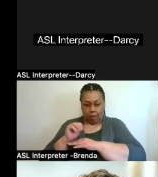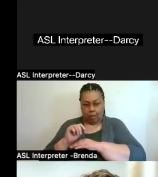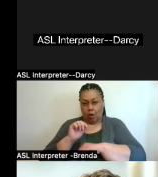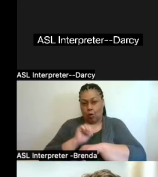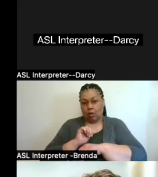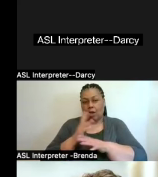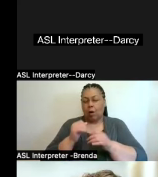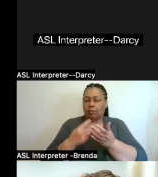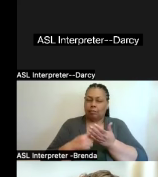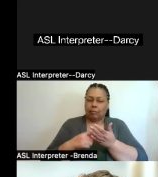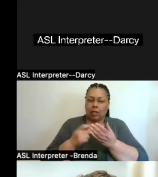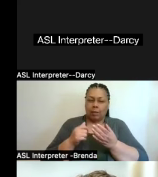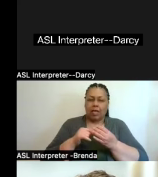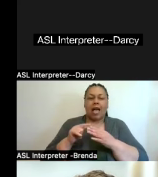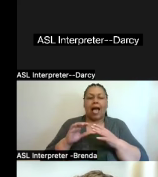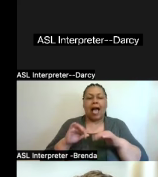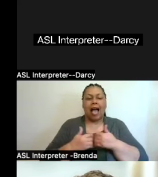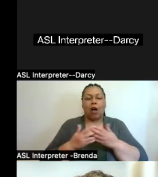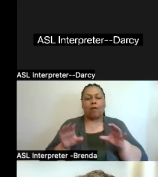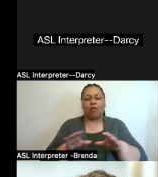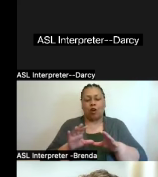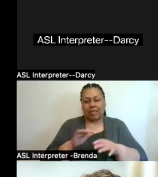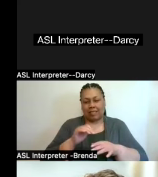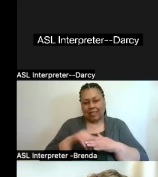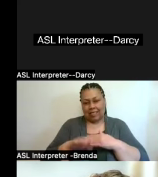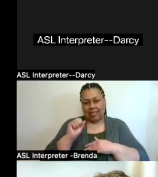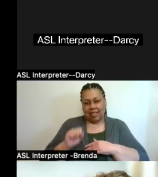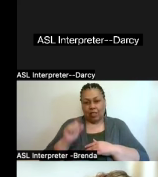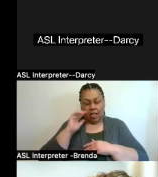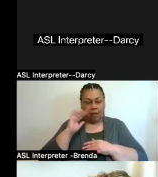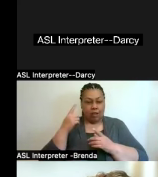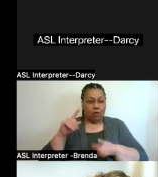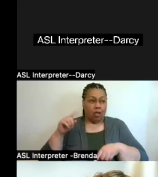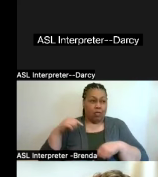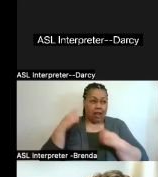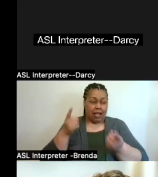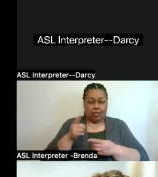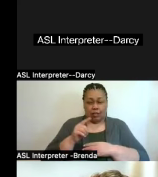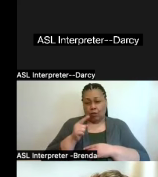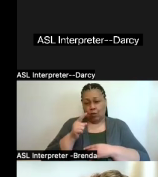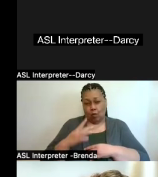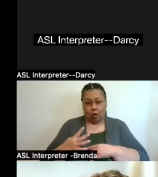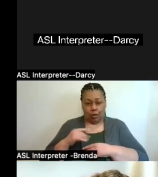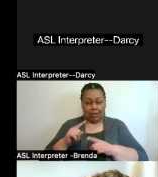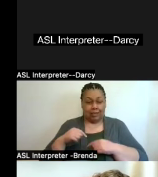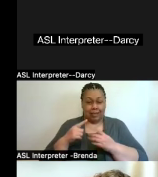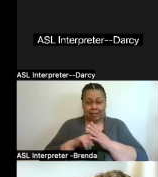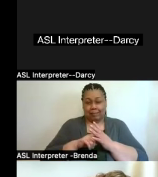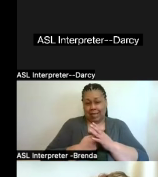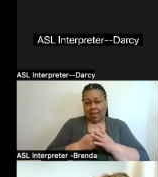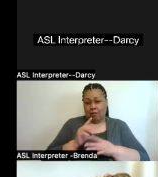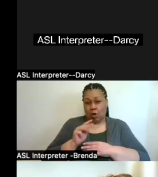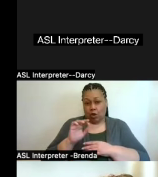about the performance of Shake Alert in Southern California for the last quarter since the beginning of March.